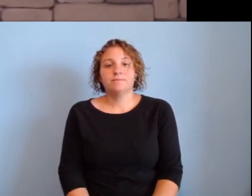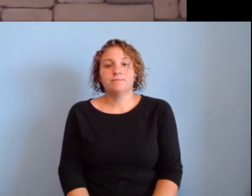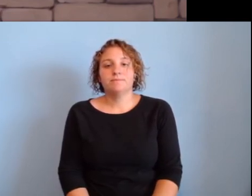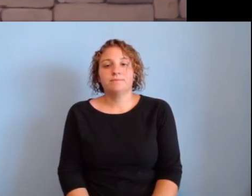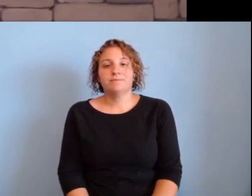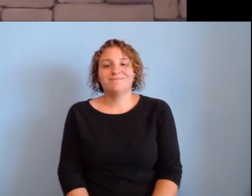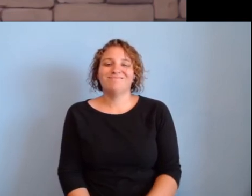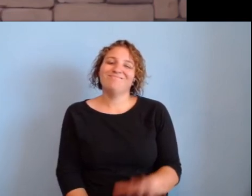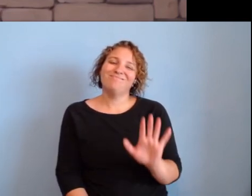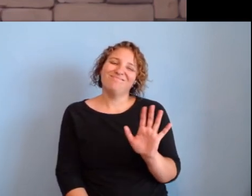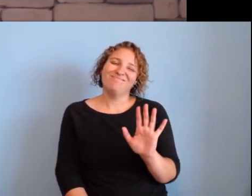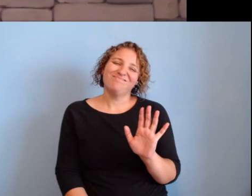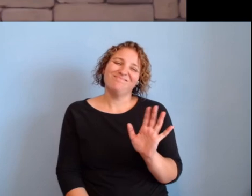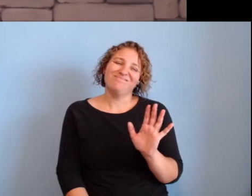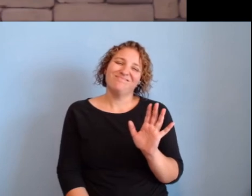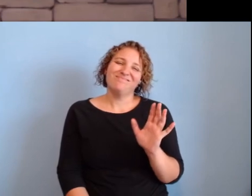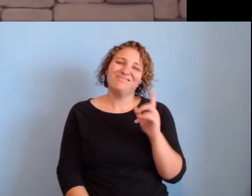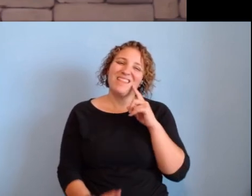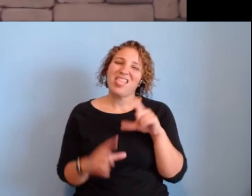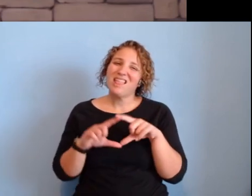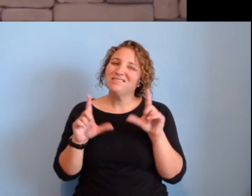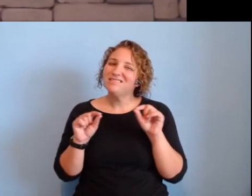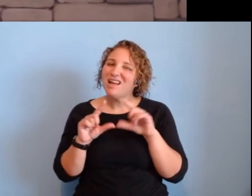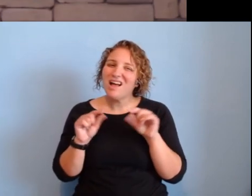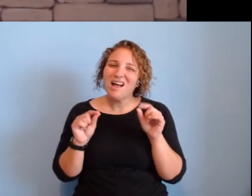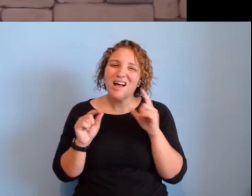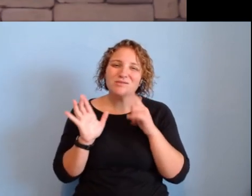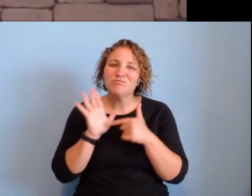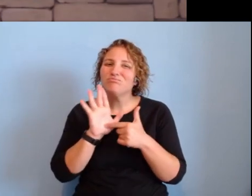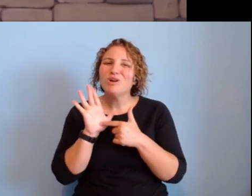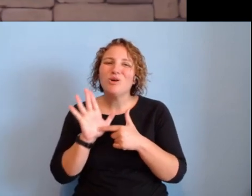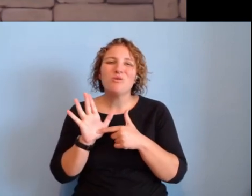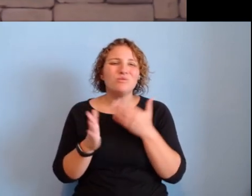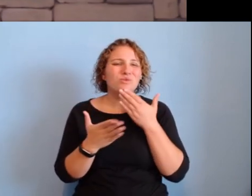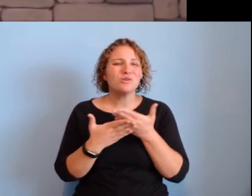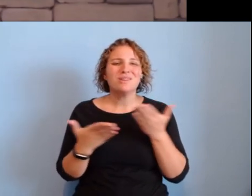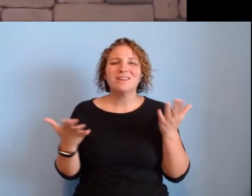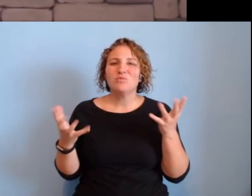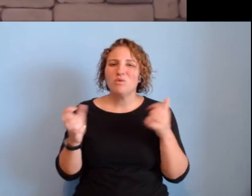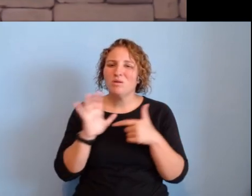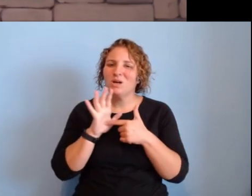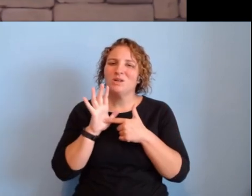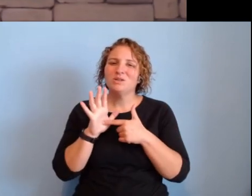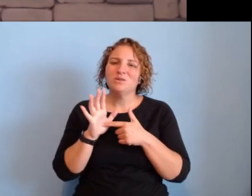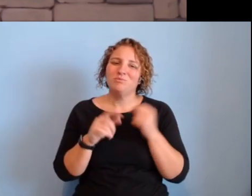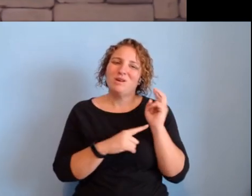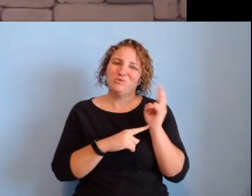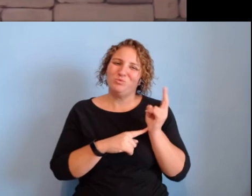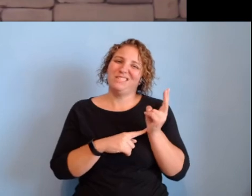No, I got slides. I got good stuff. But I got two minutes.